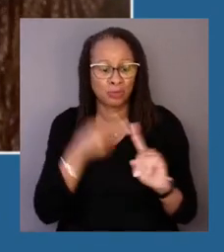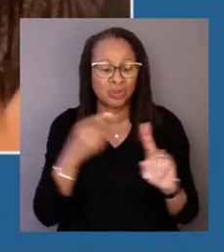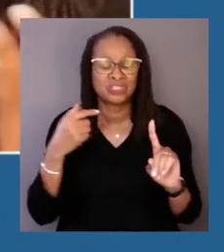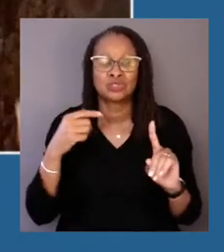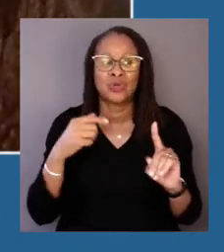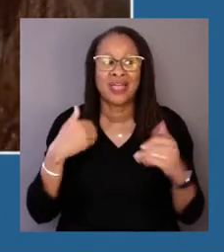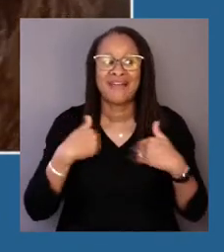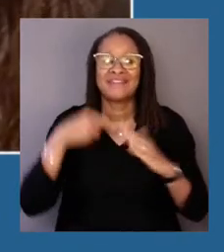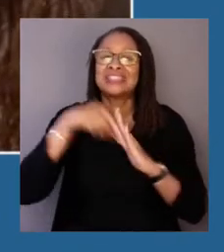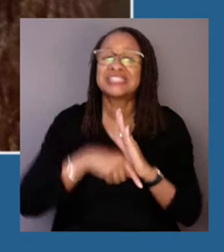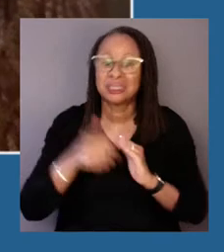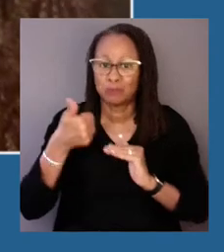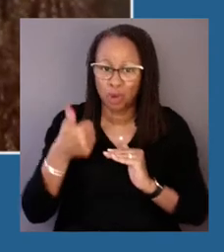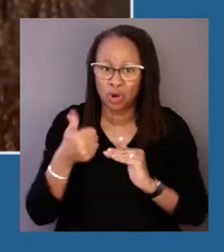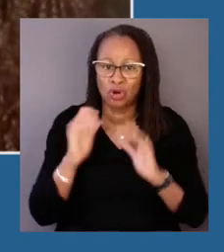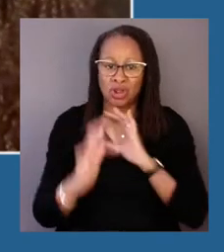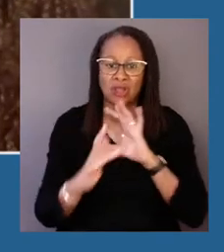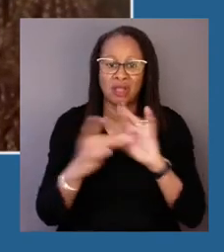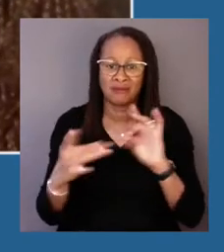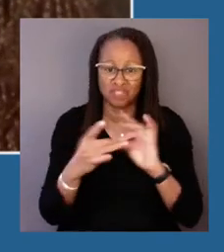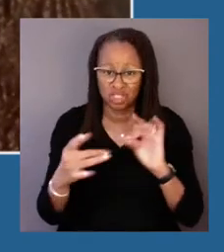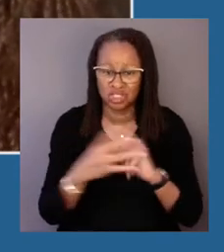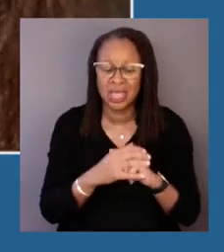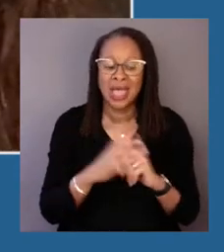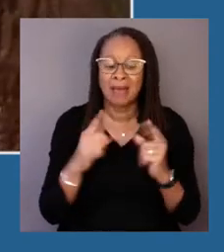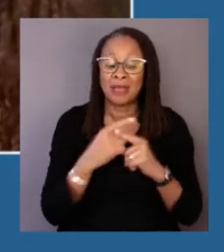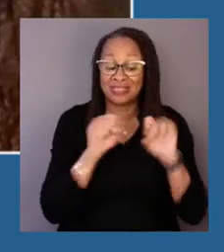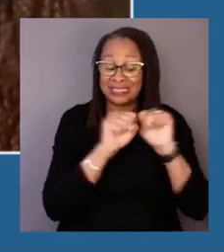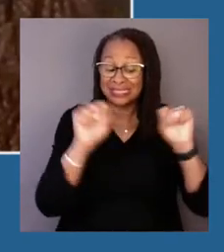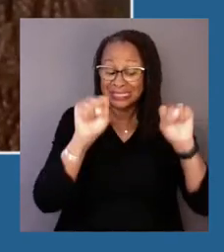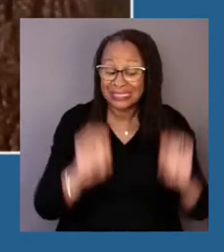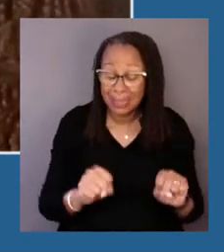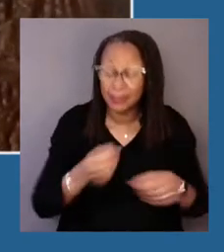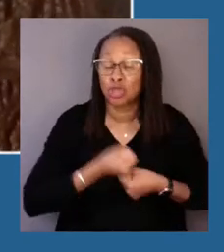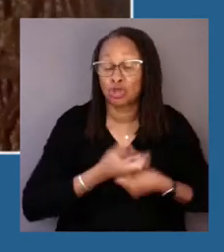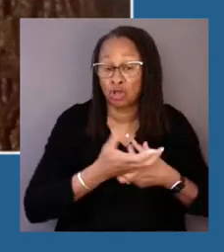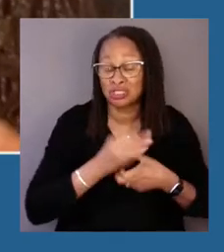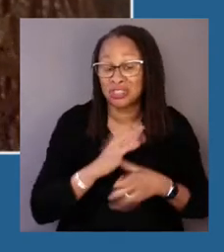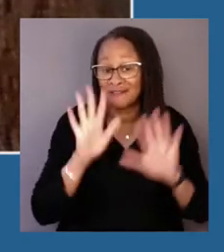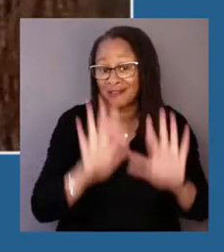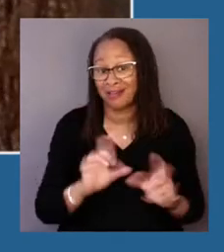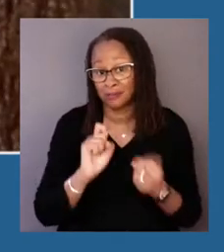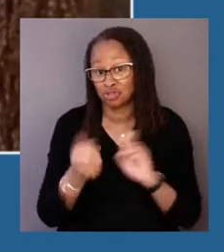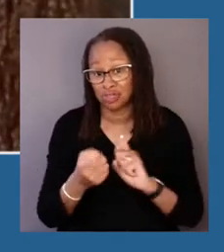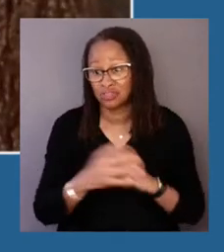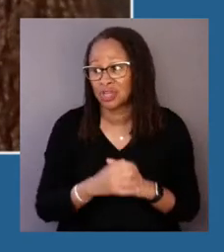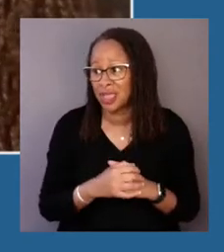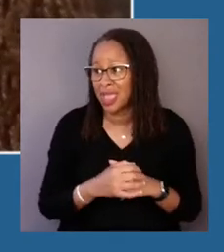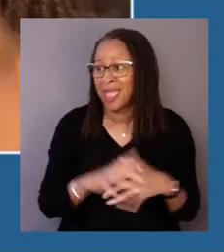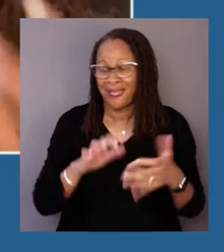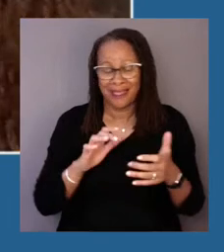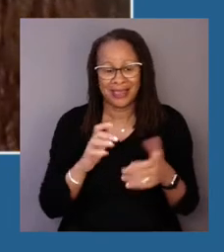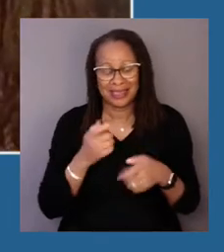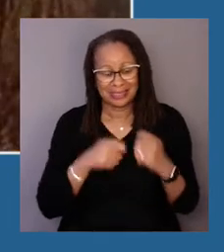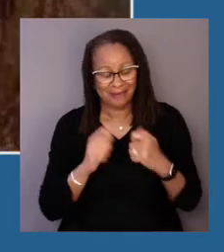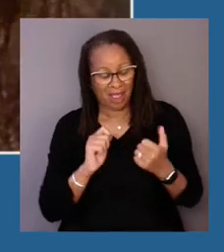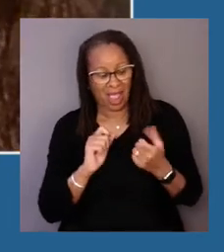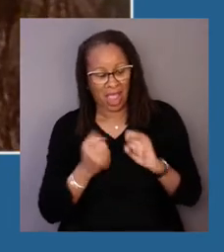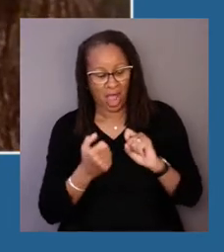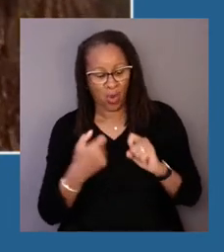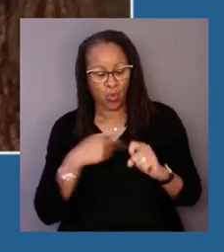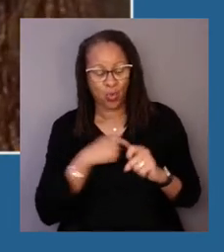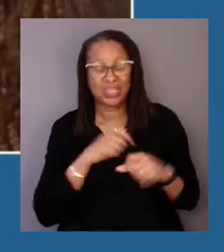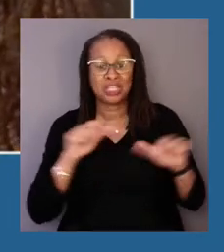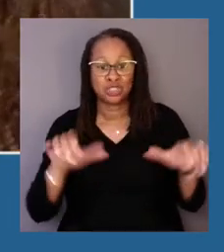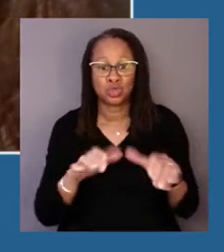kind of like the systemic causes of climate change, and such, that kind of like how we can, you know, do a better job as a